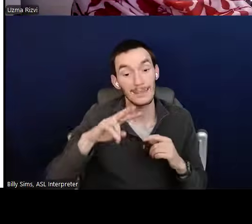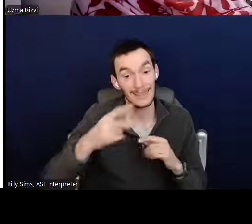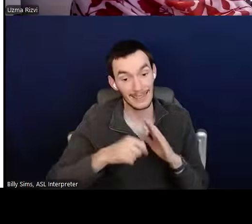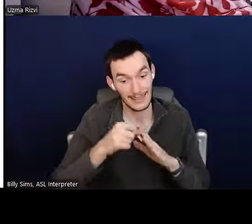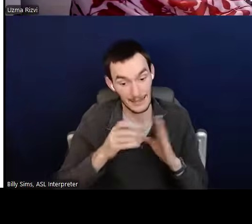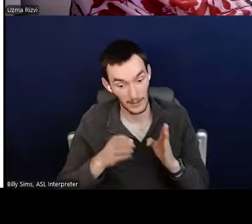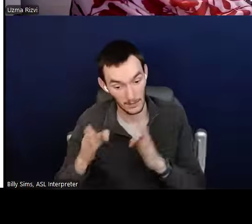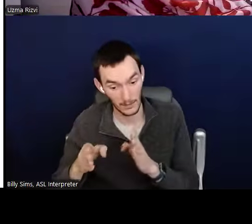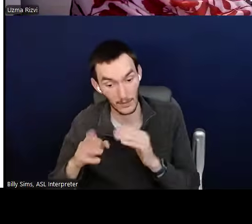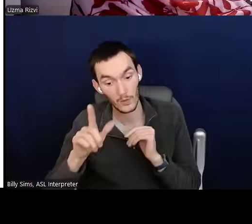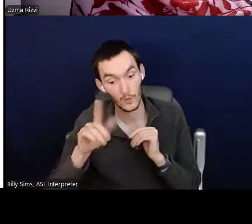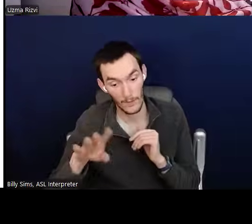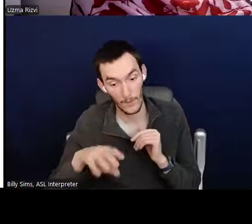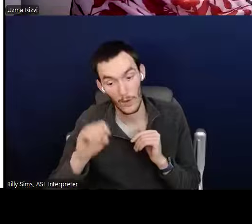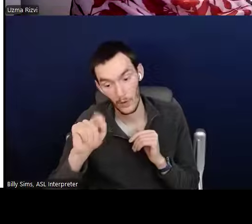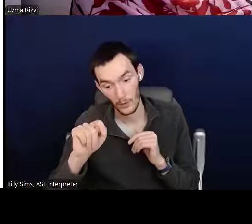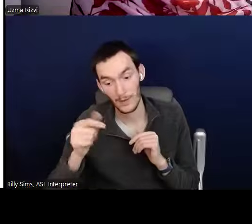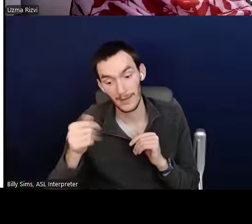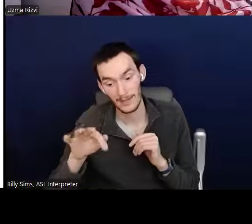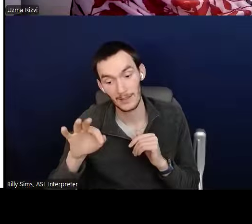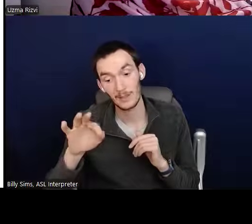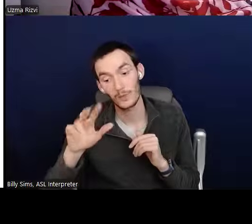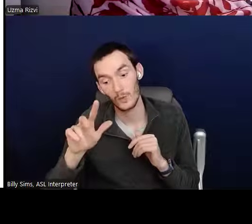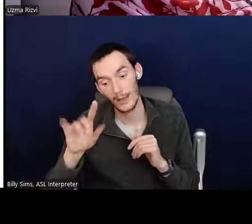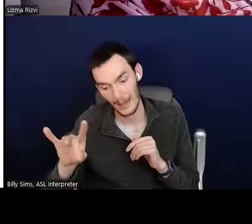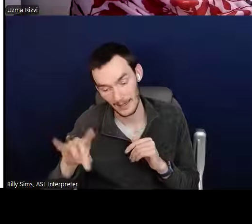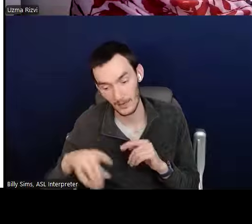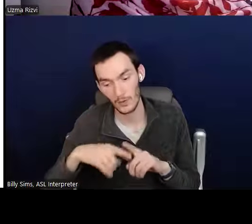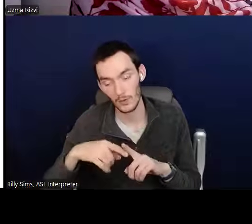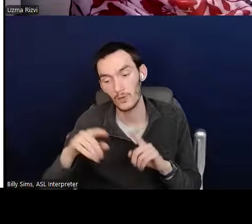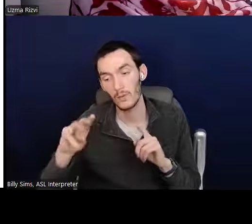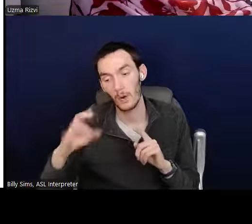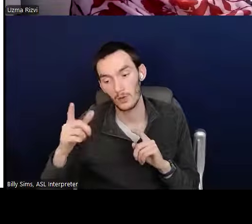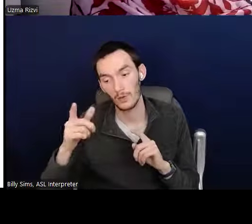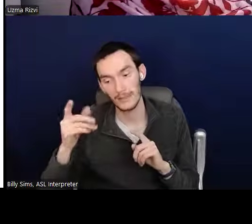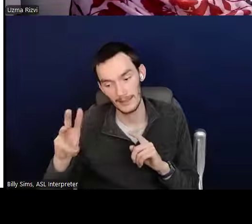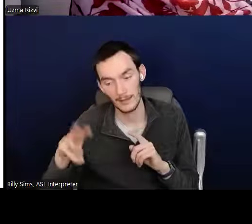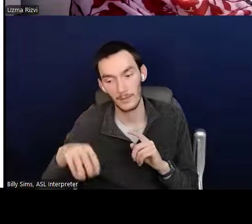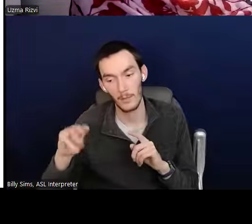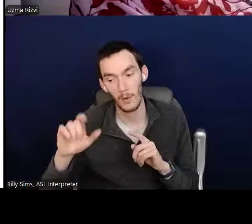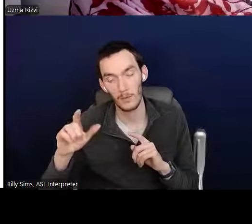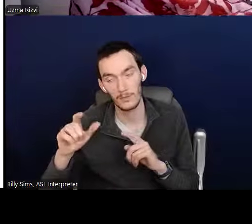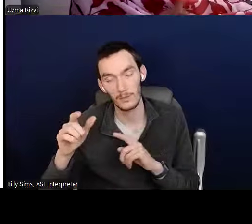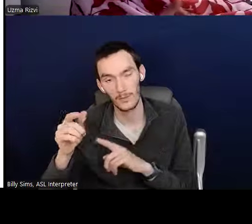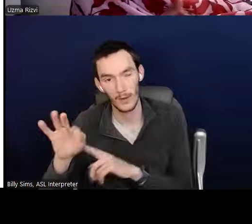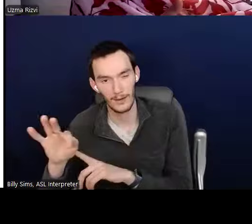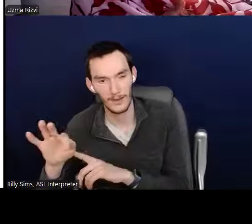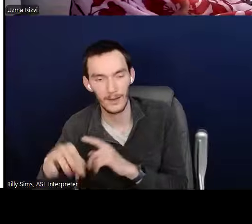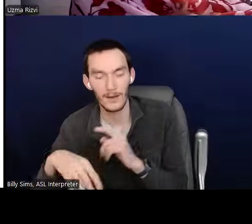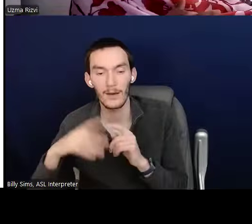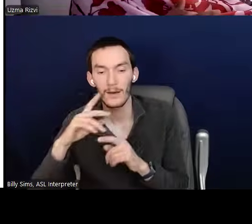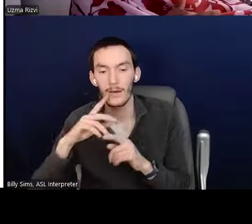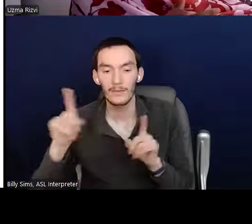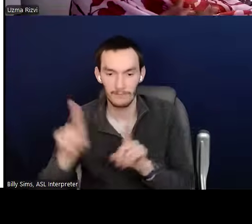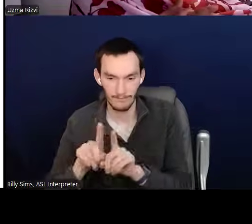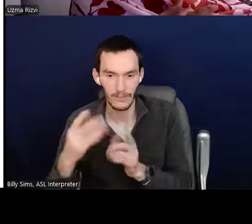of October, 1928 to 26th of March, 1929, Mackay was assisted by Mr.